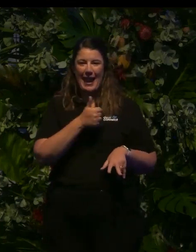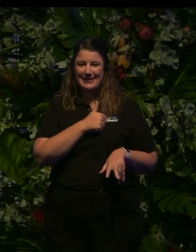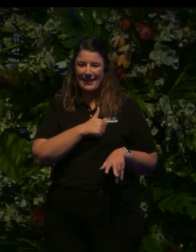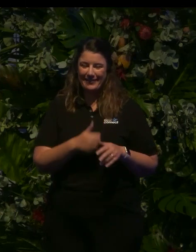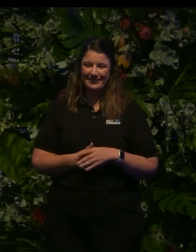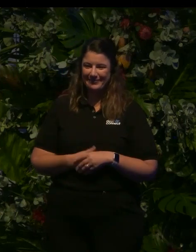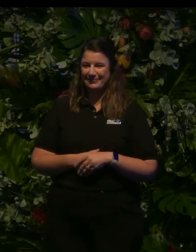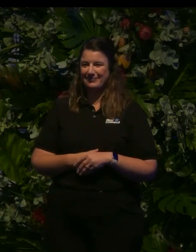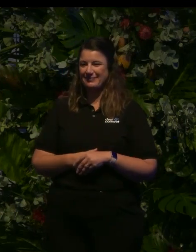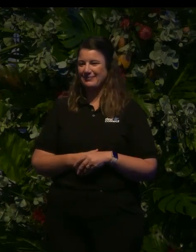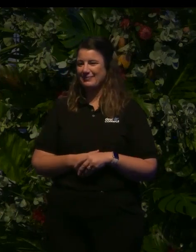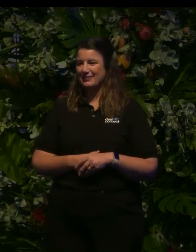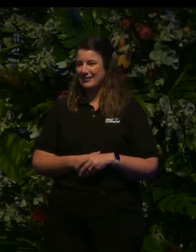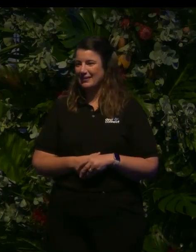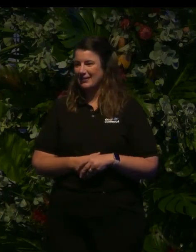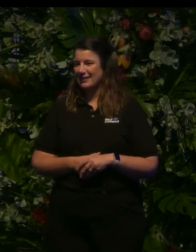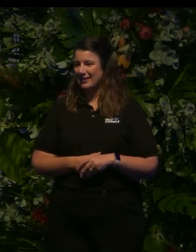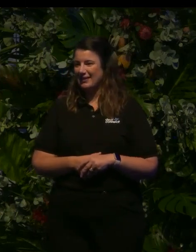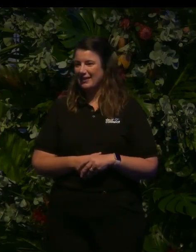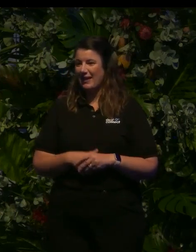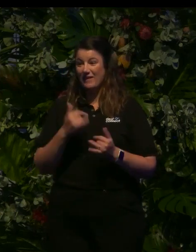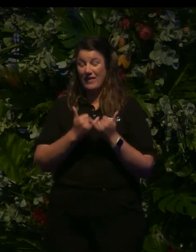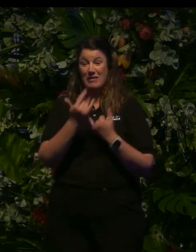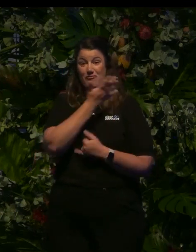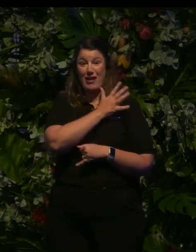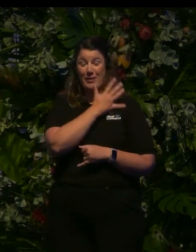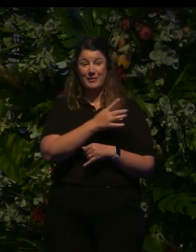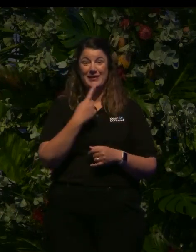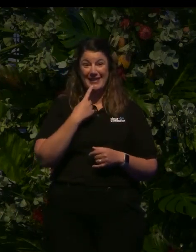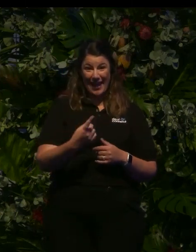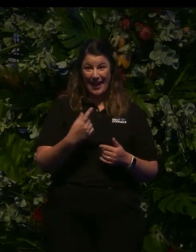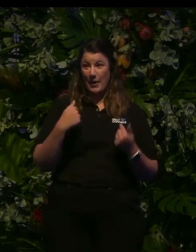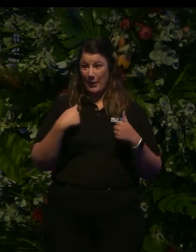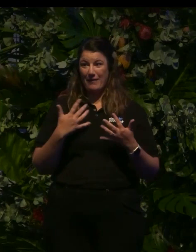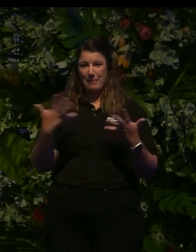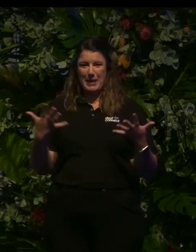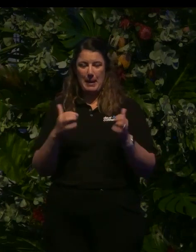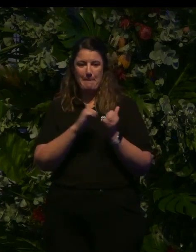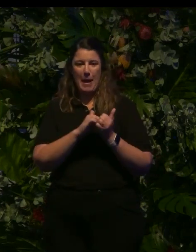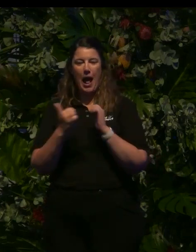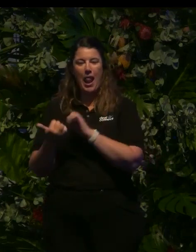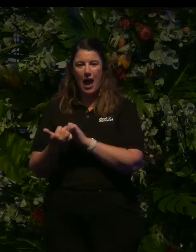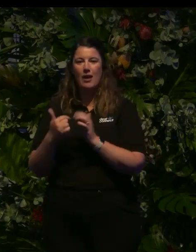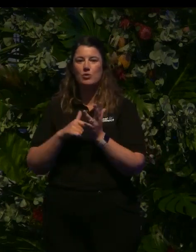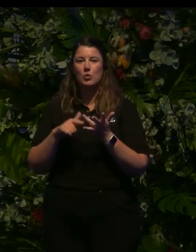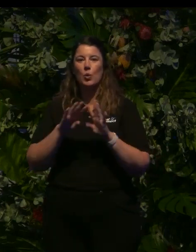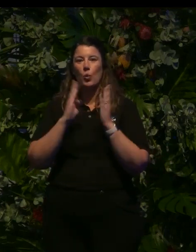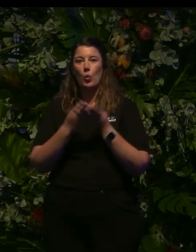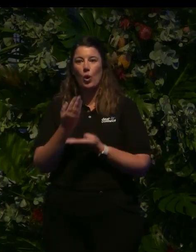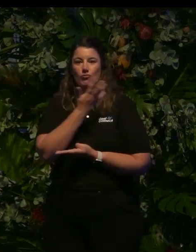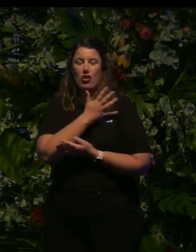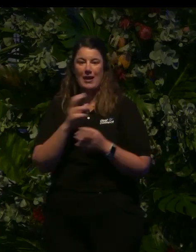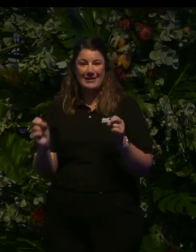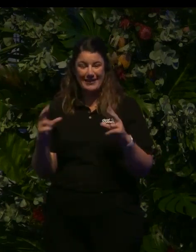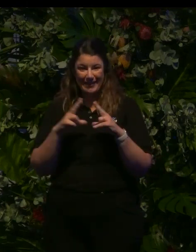I'm very proud to say that we have been a great partner to World Pride